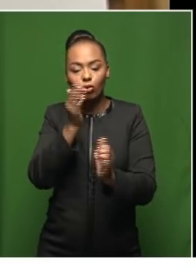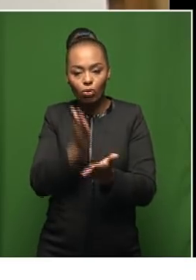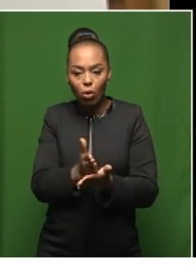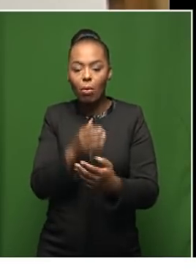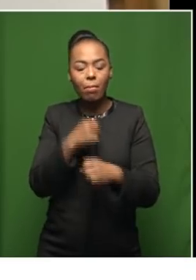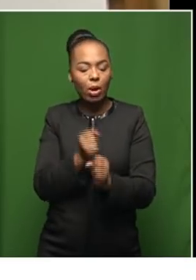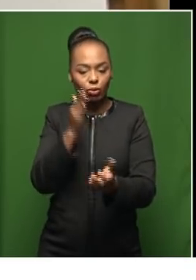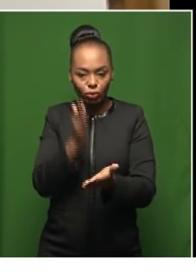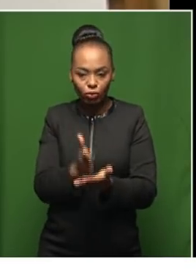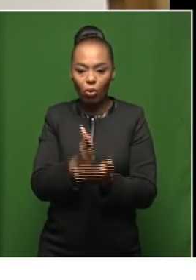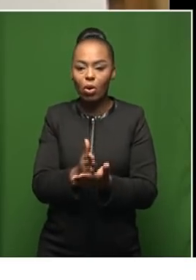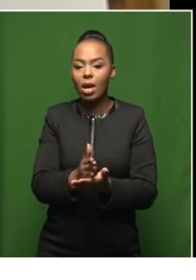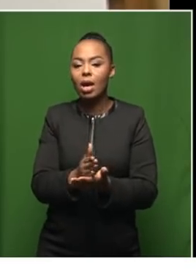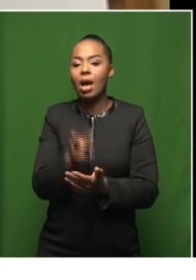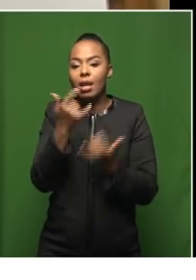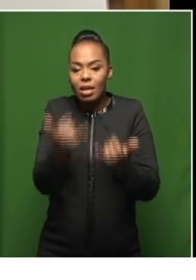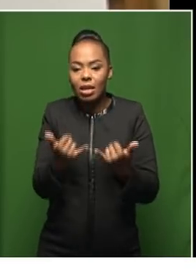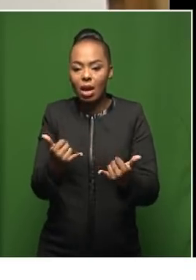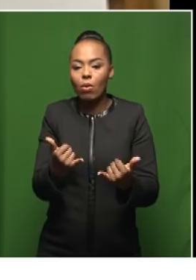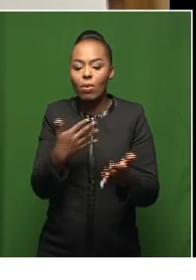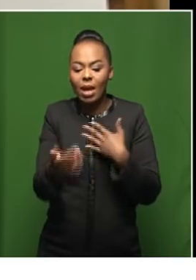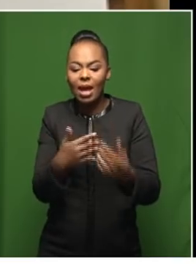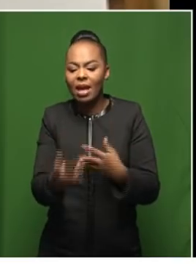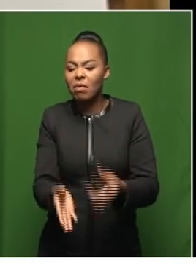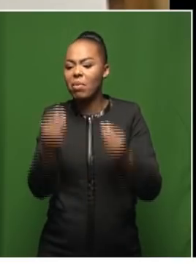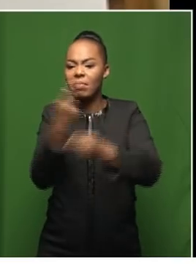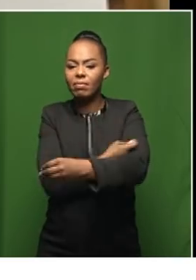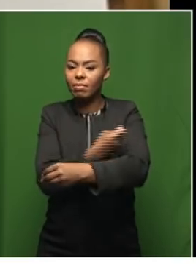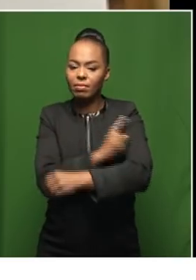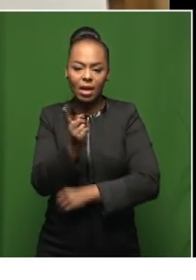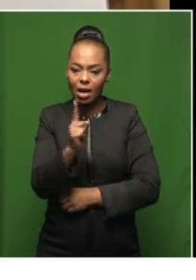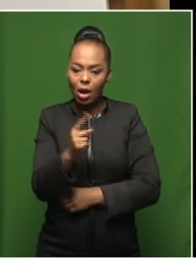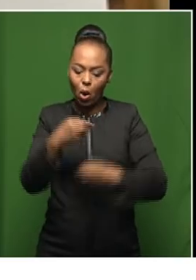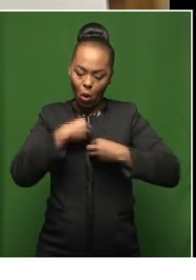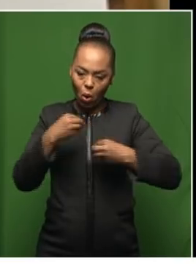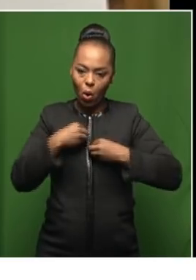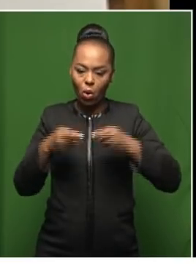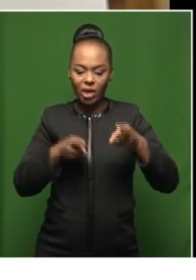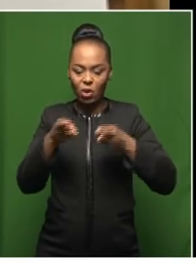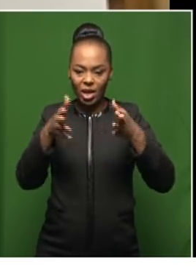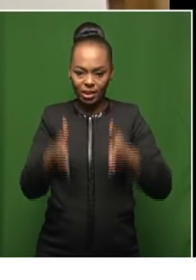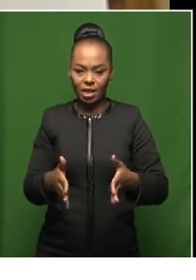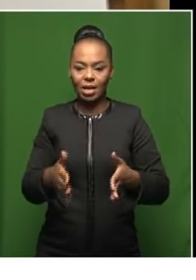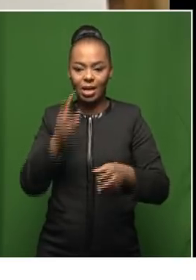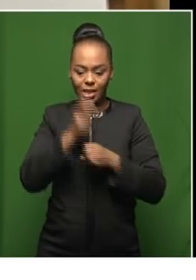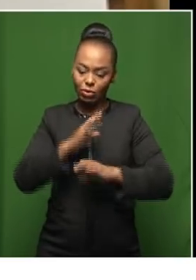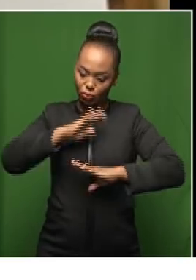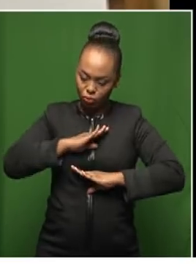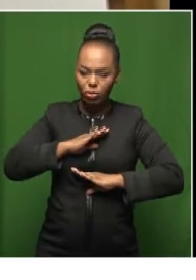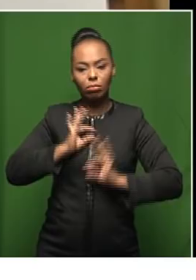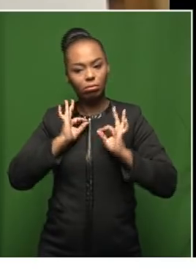any vaccine that's not gone through any process, our own regulator must satisfy themselves that the